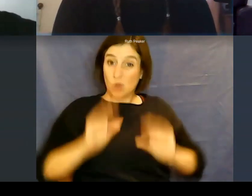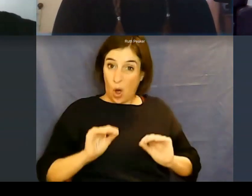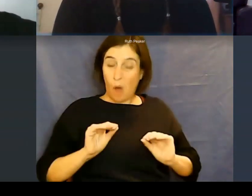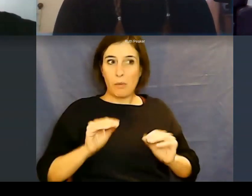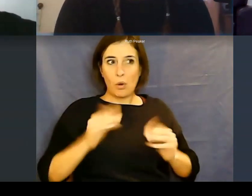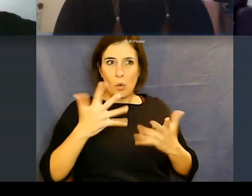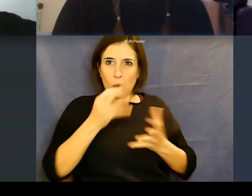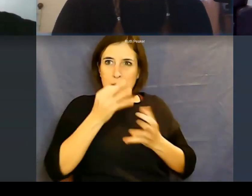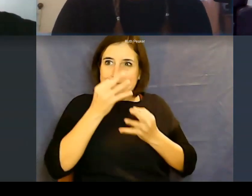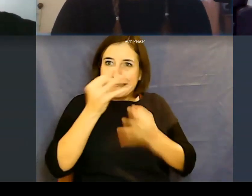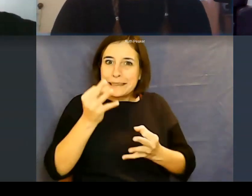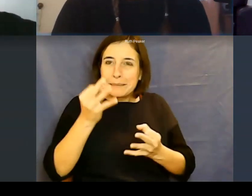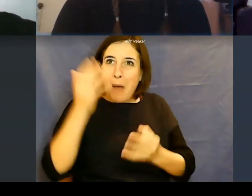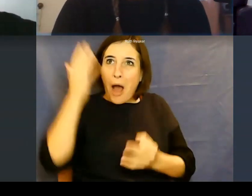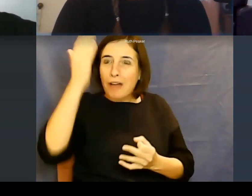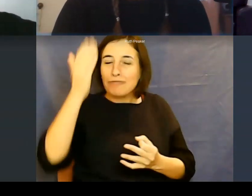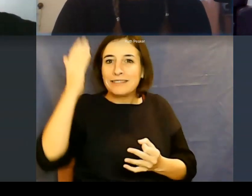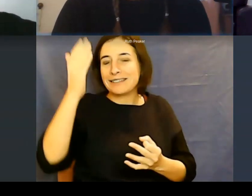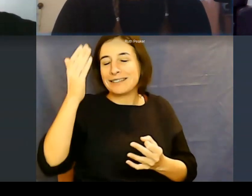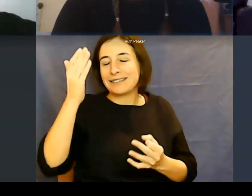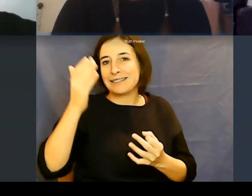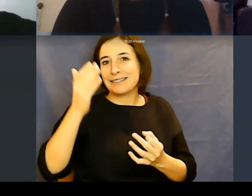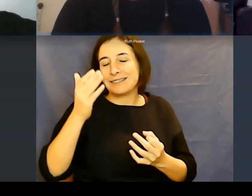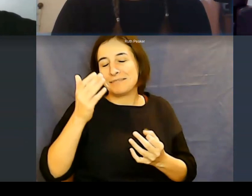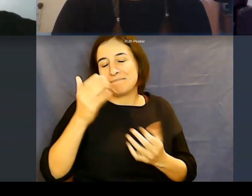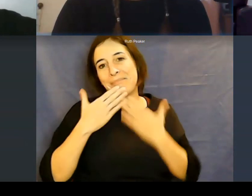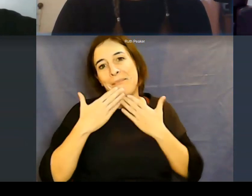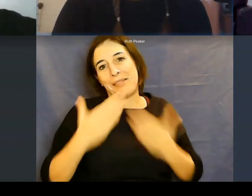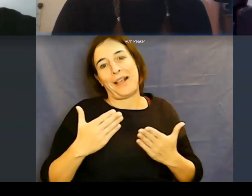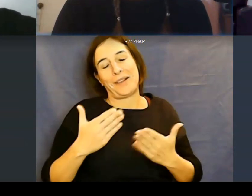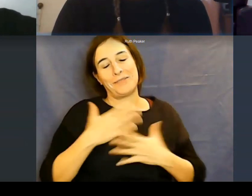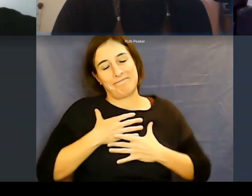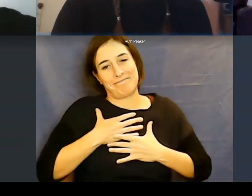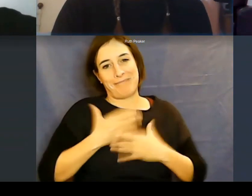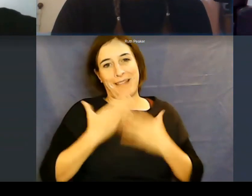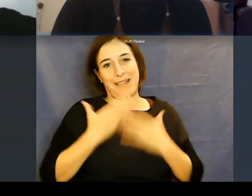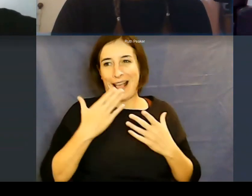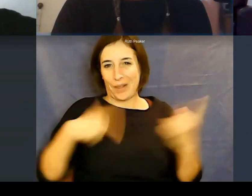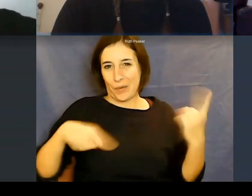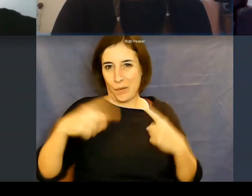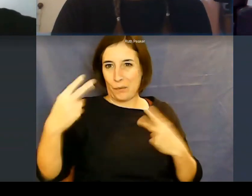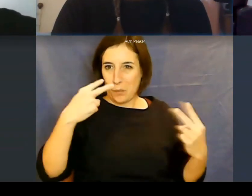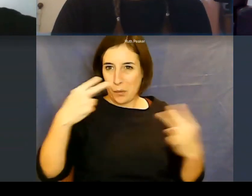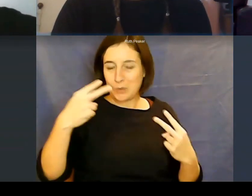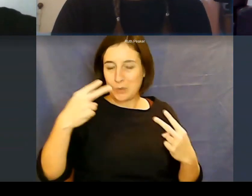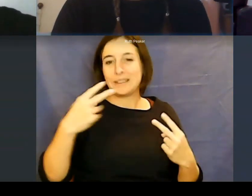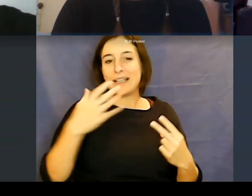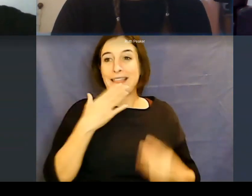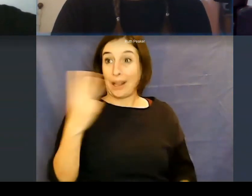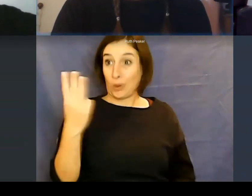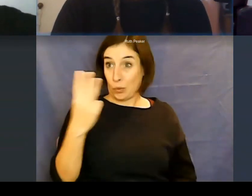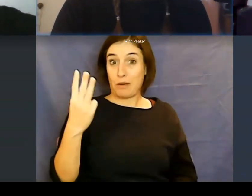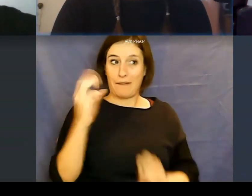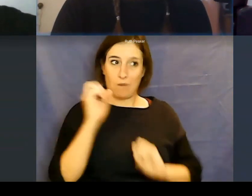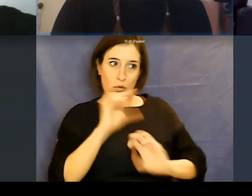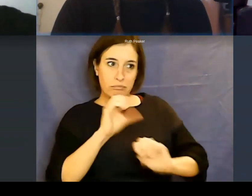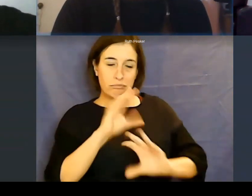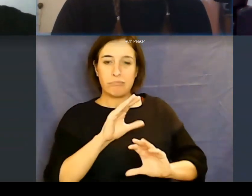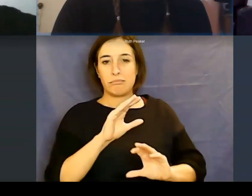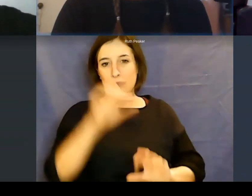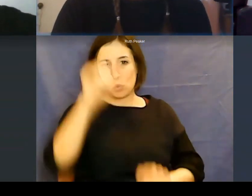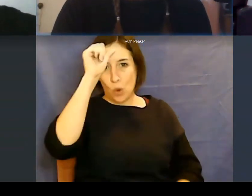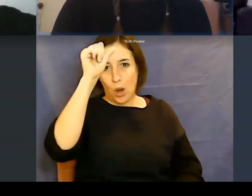closing remarks. So thank you so much for that. And thank you for your attendance and sort of sharing your insight and knowledge with us today. Also, thanks to